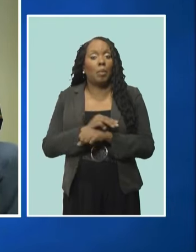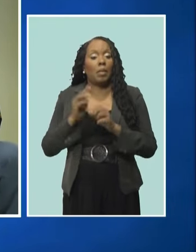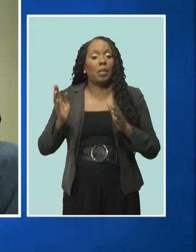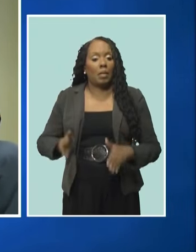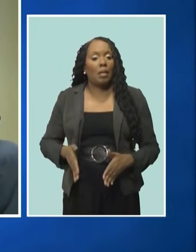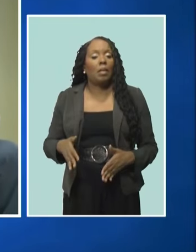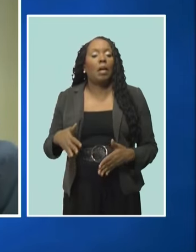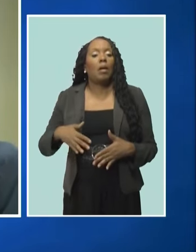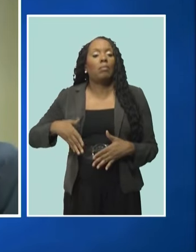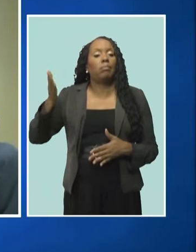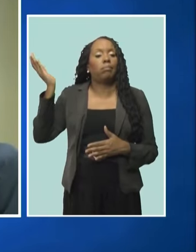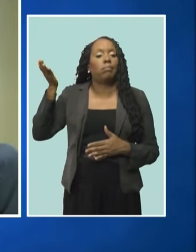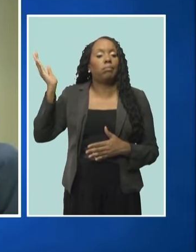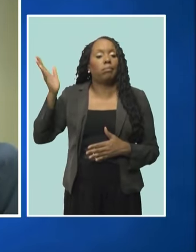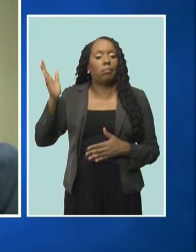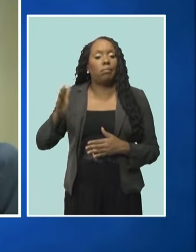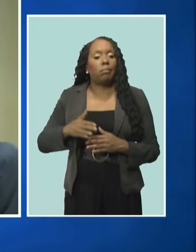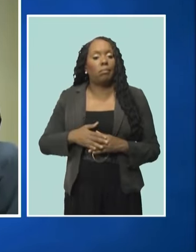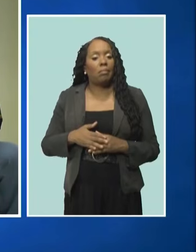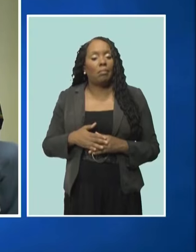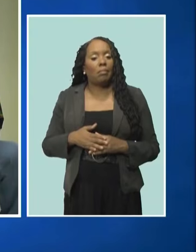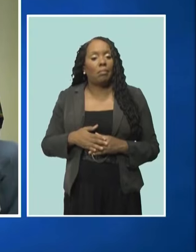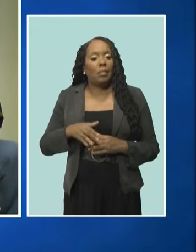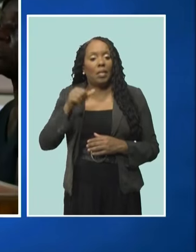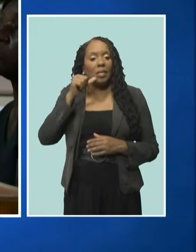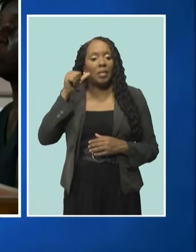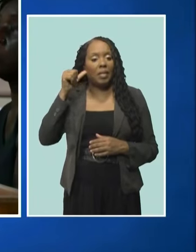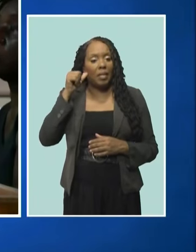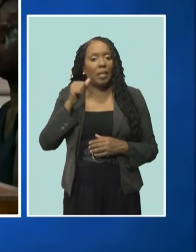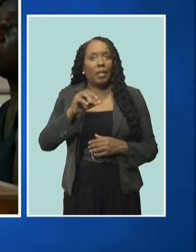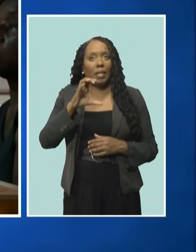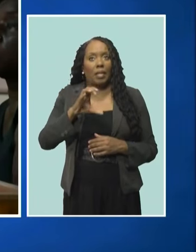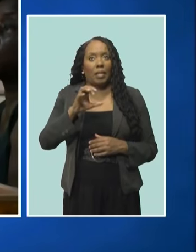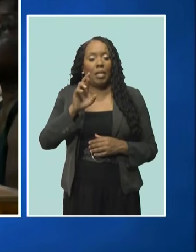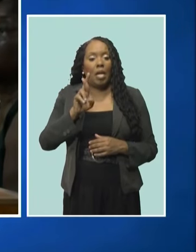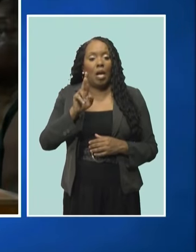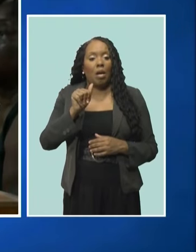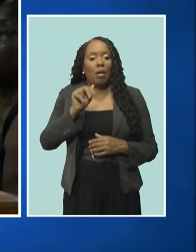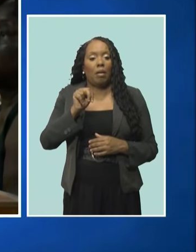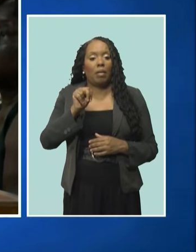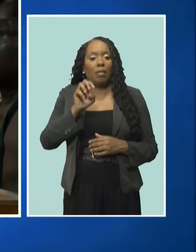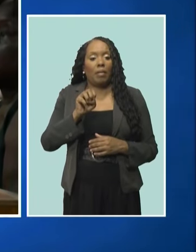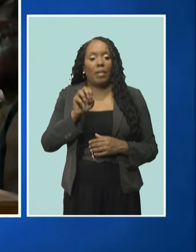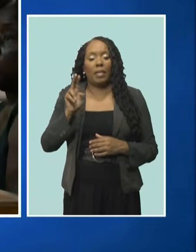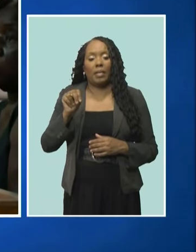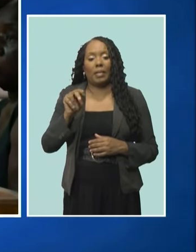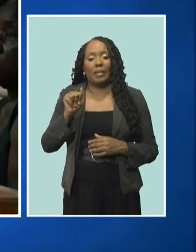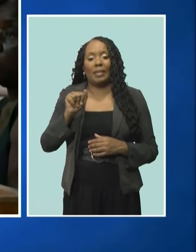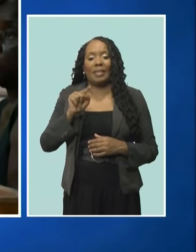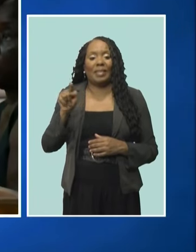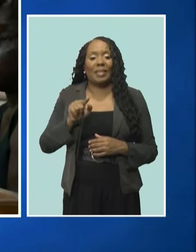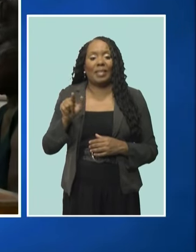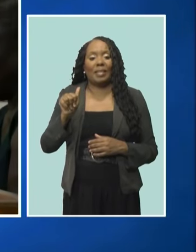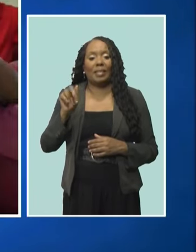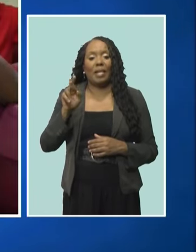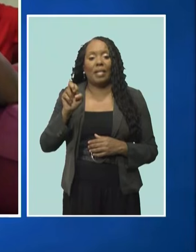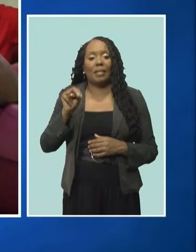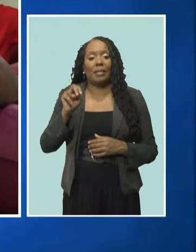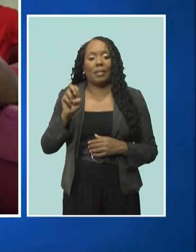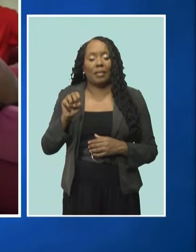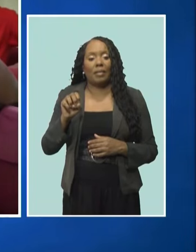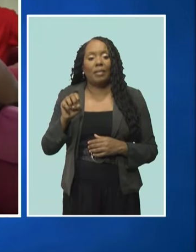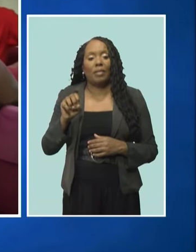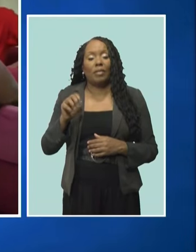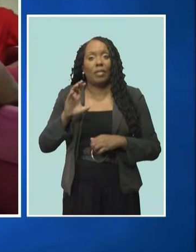the People session at the Crane Nazarene Church, where he provided a progress report. He said with the introduction of